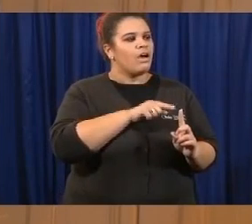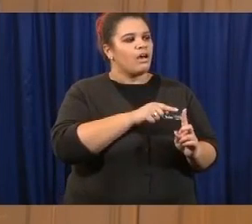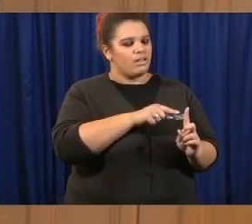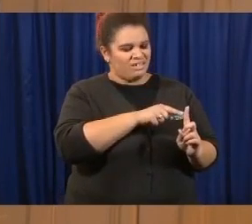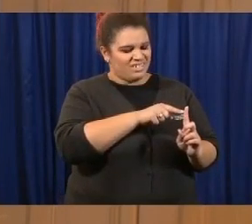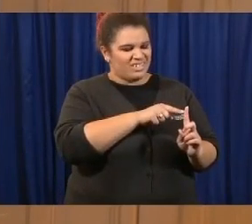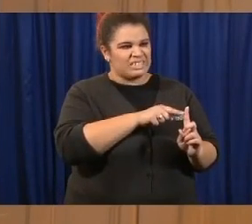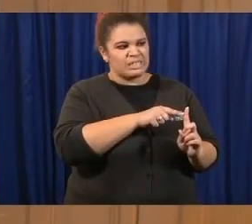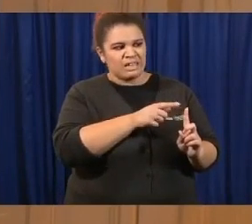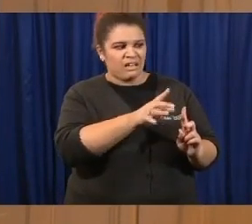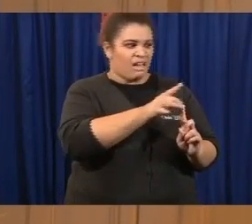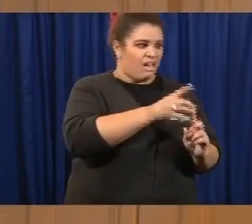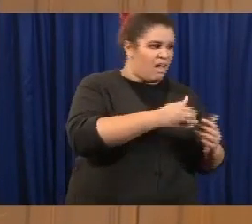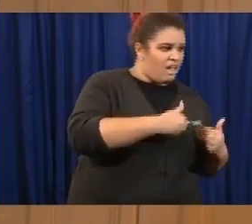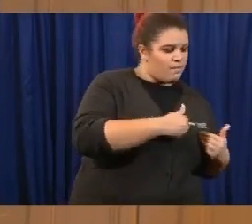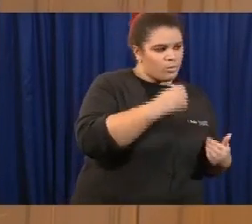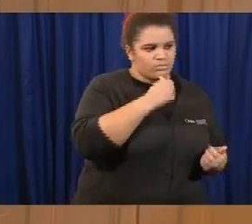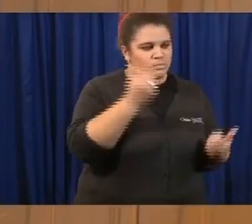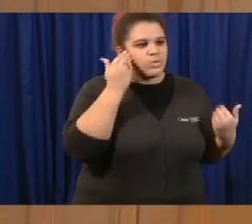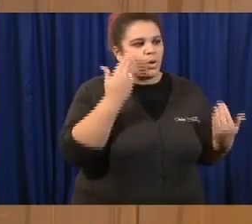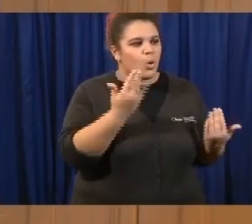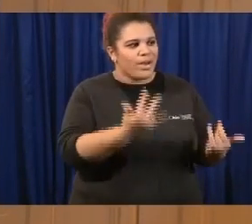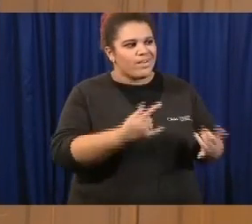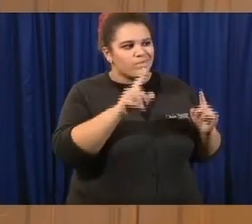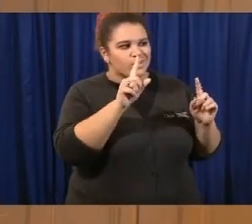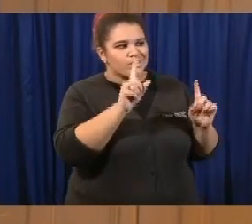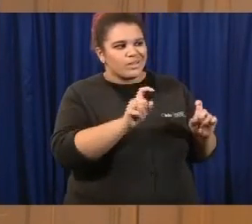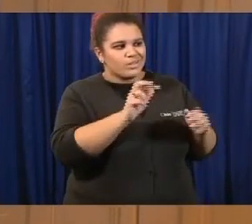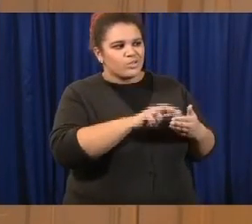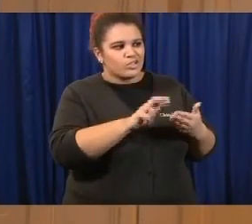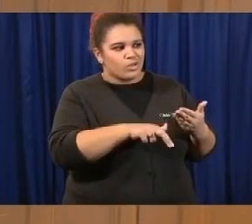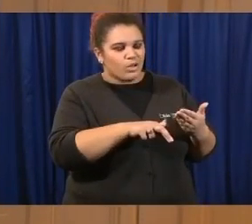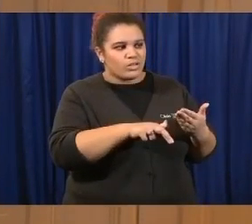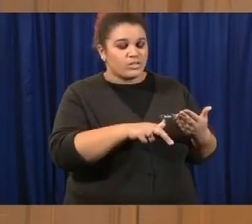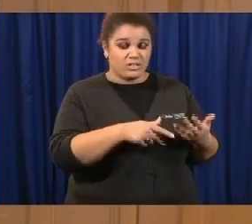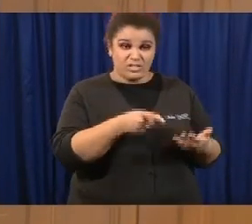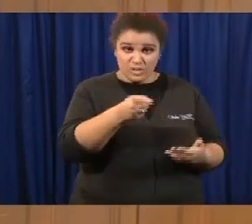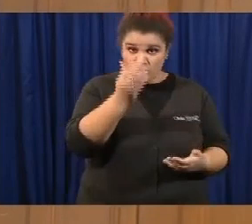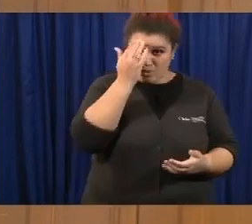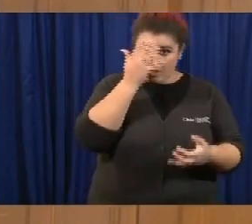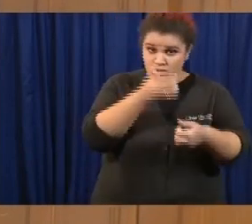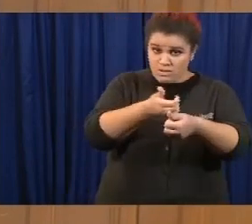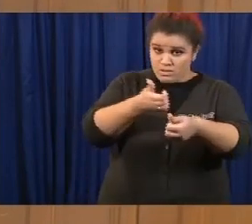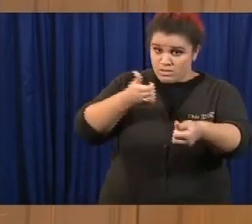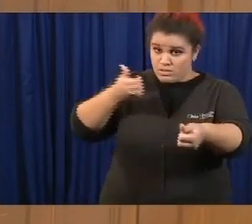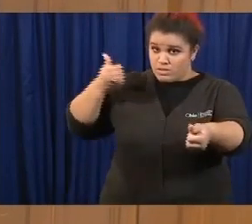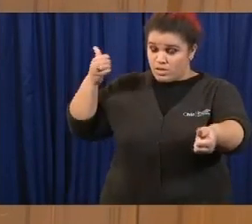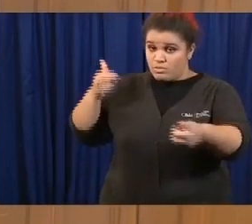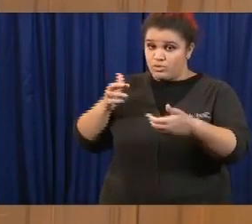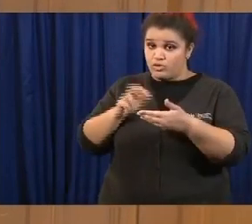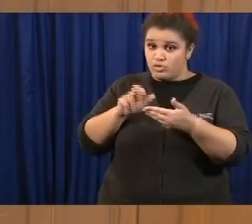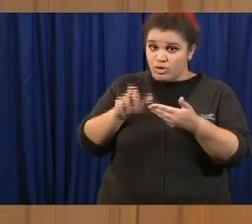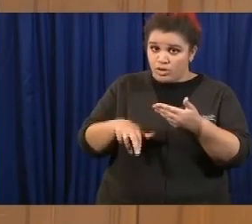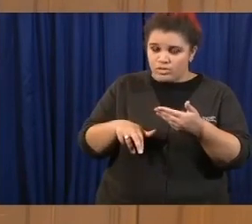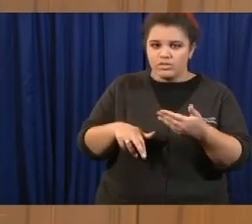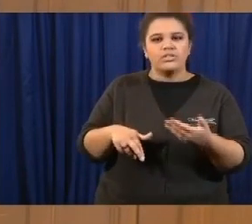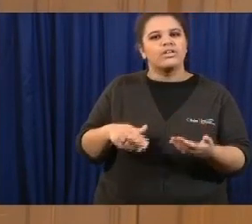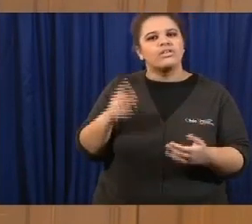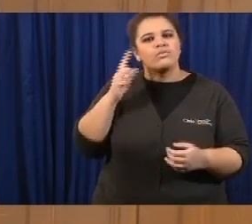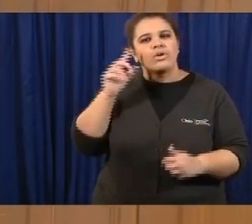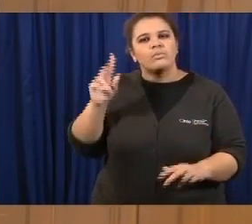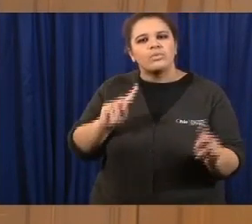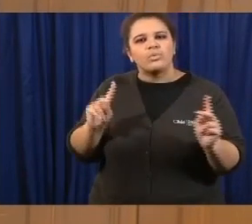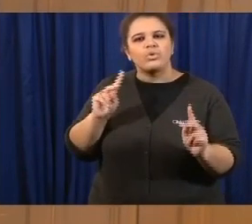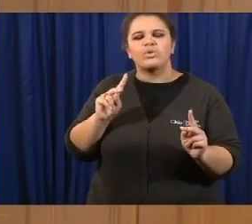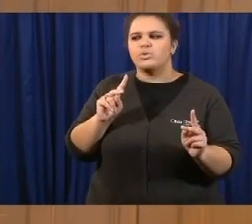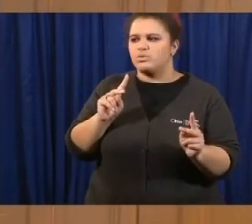backlog happening, and what would you recommend to a family member who's maybe waiting for either their loved one or another resident in that